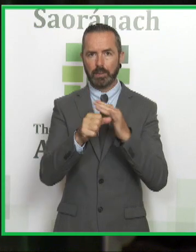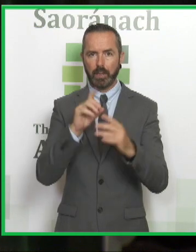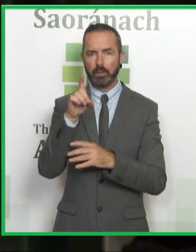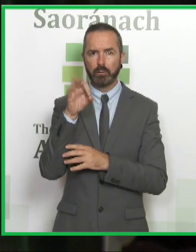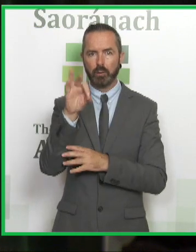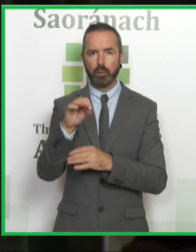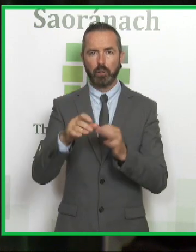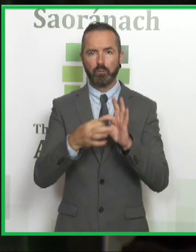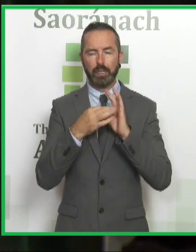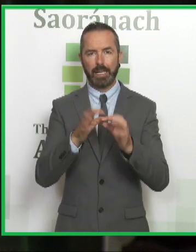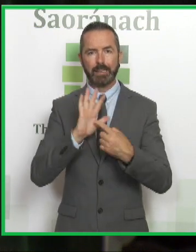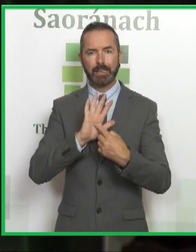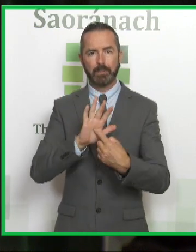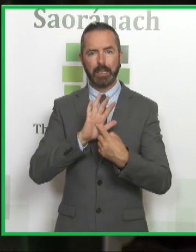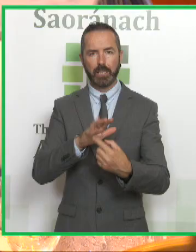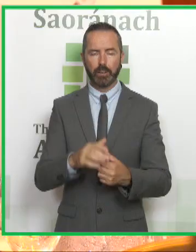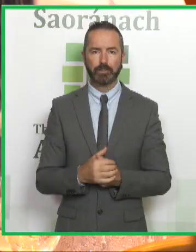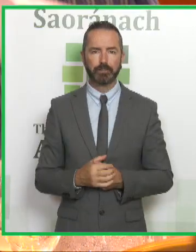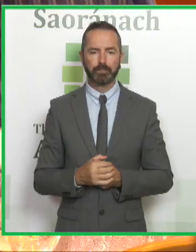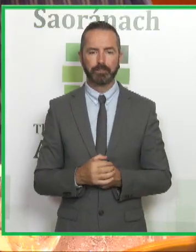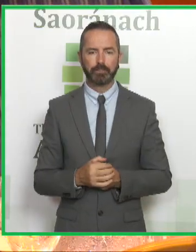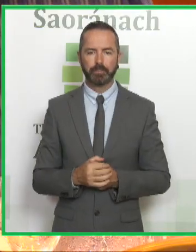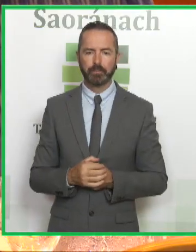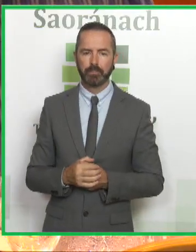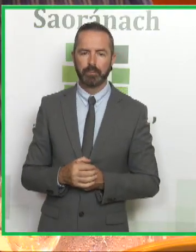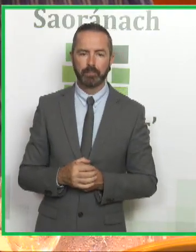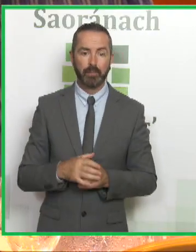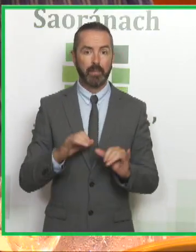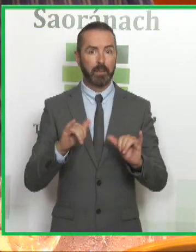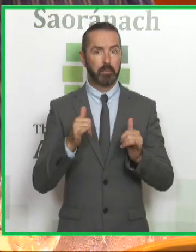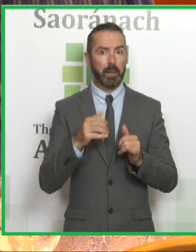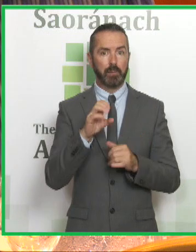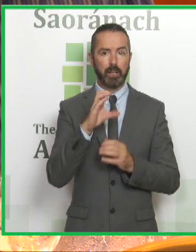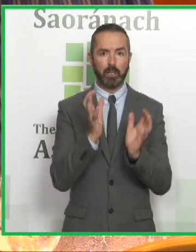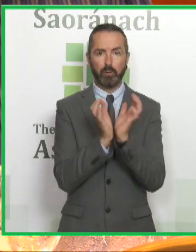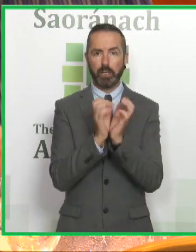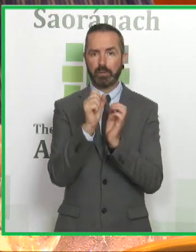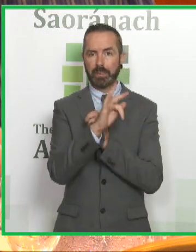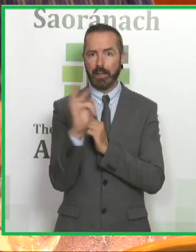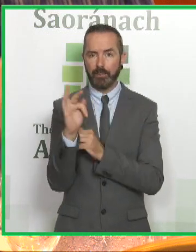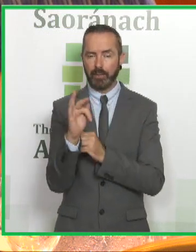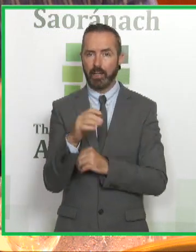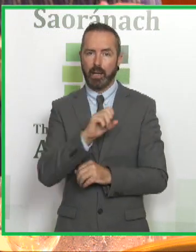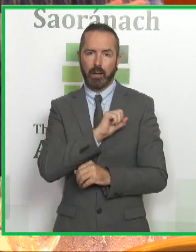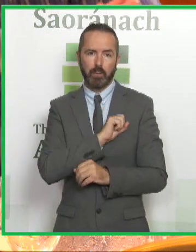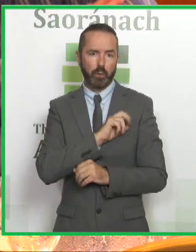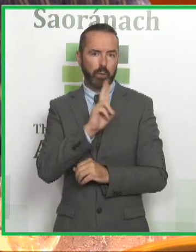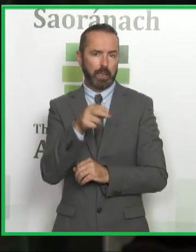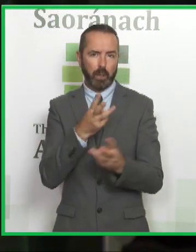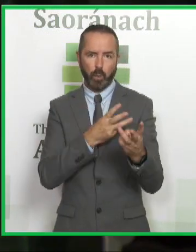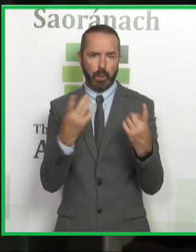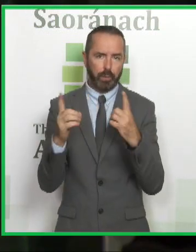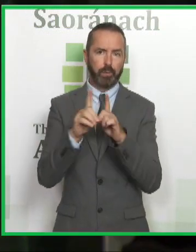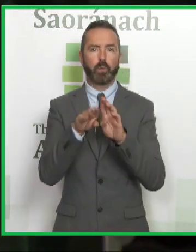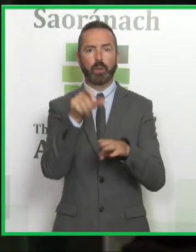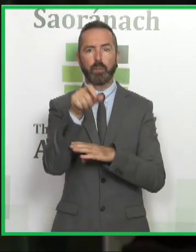drug-related intimidation. It could even be the credit union staff. And I'm not saying that they're going to be able to do a piece of work with that person, but they will